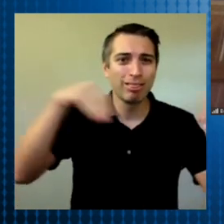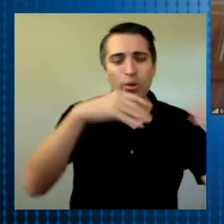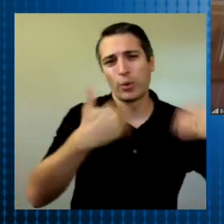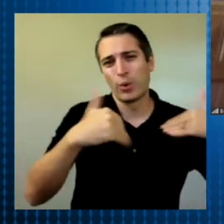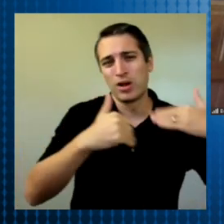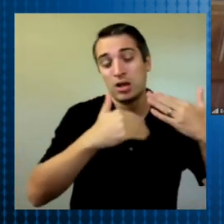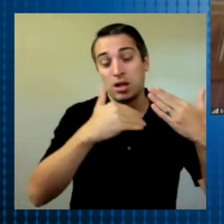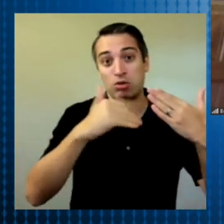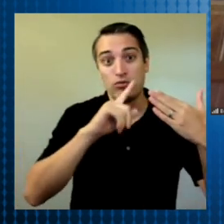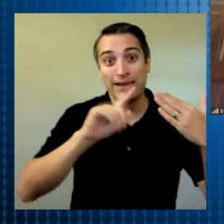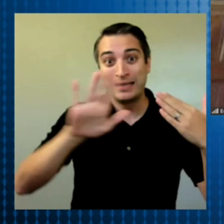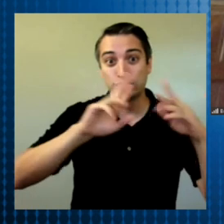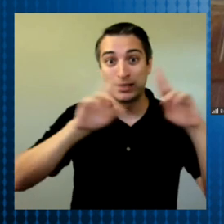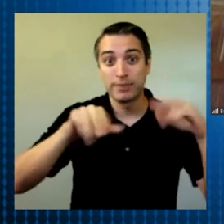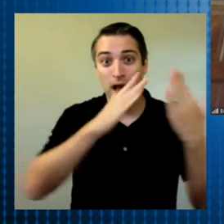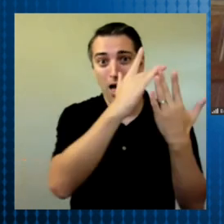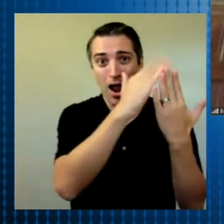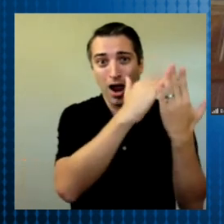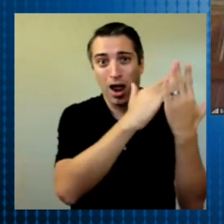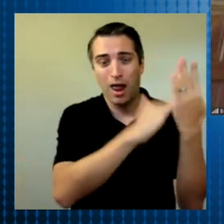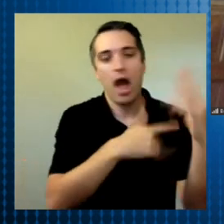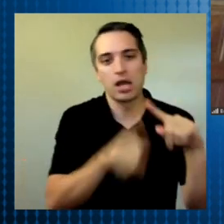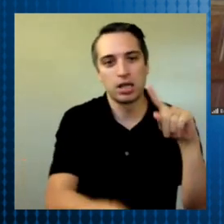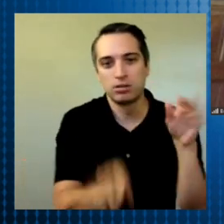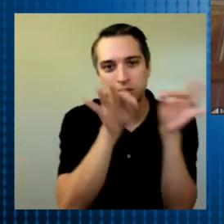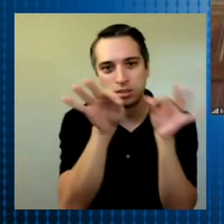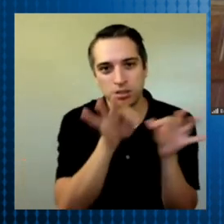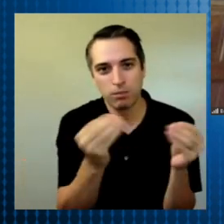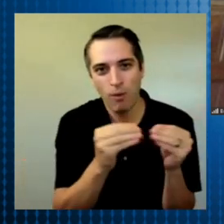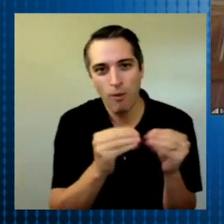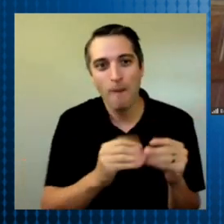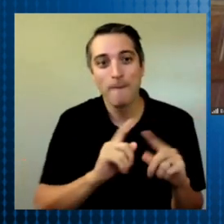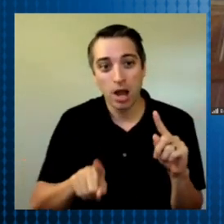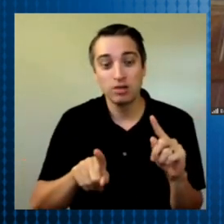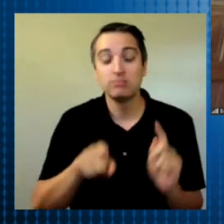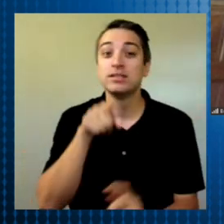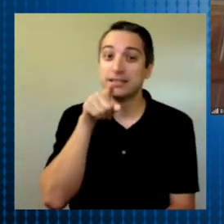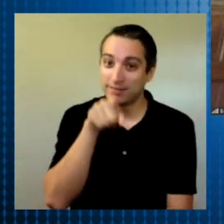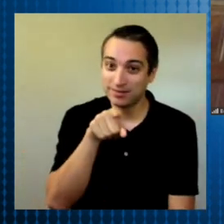that I'm not going to say anything else except that